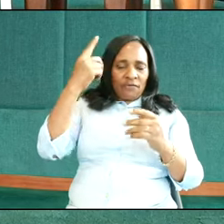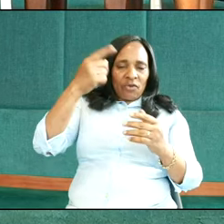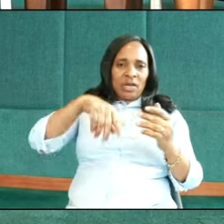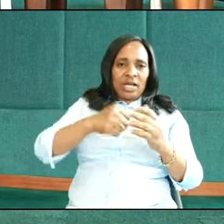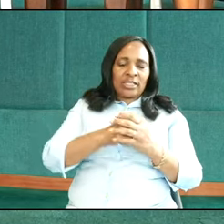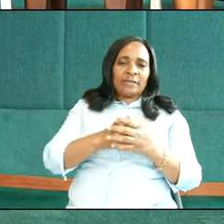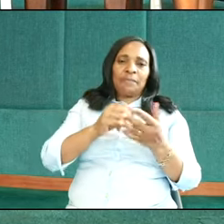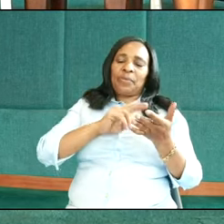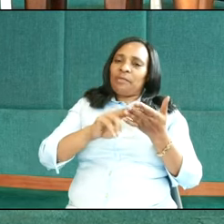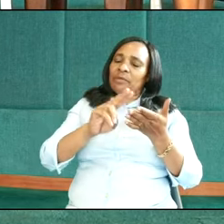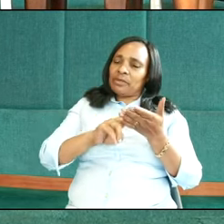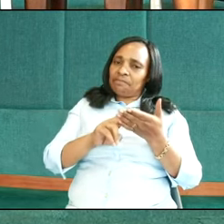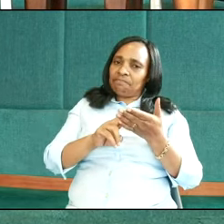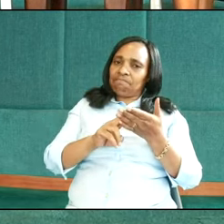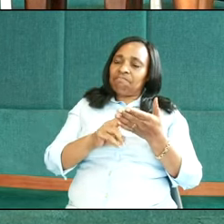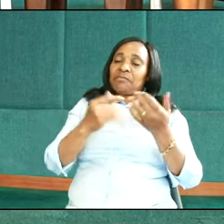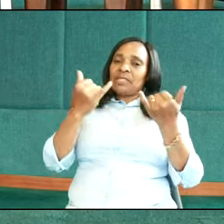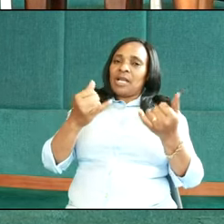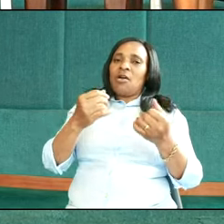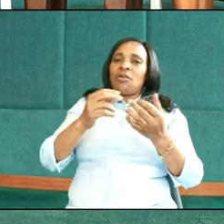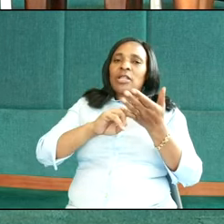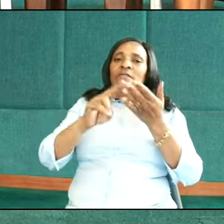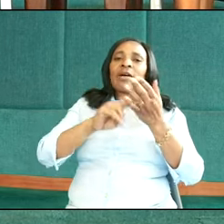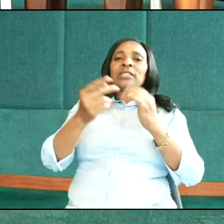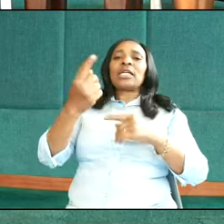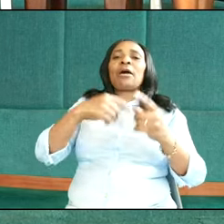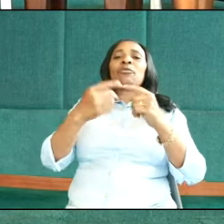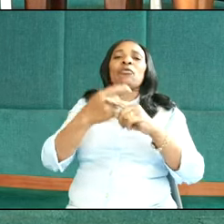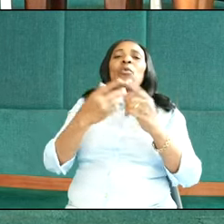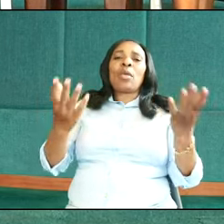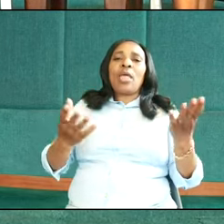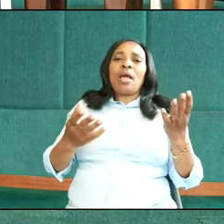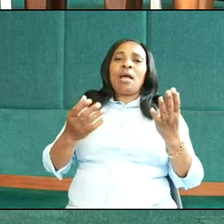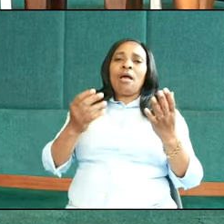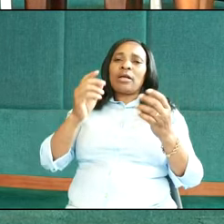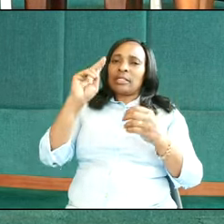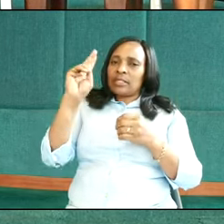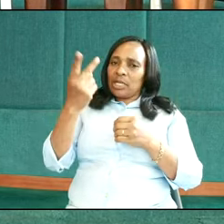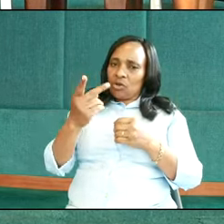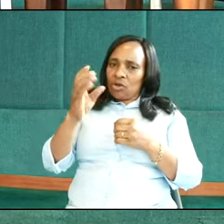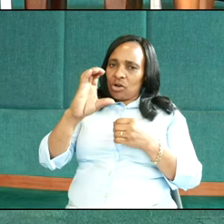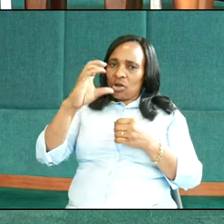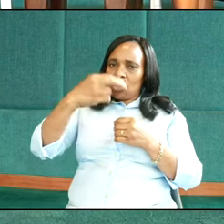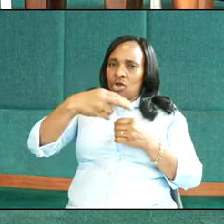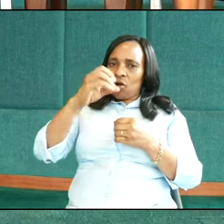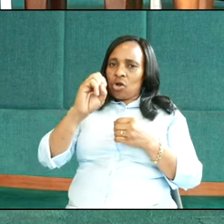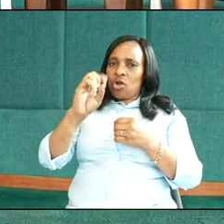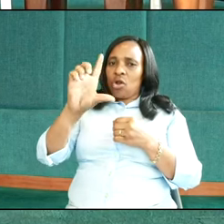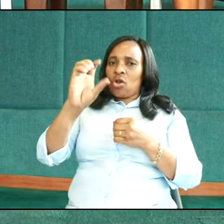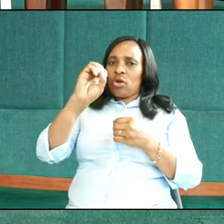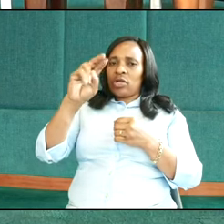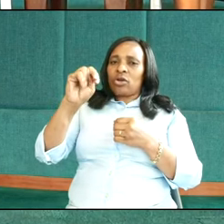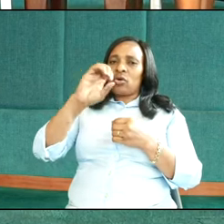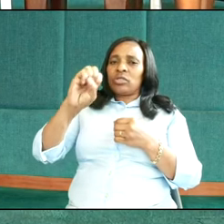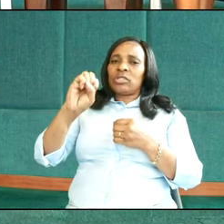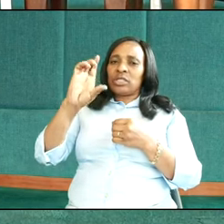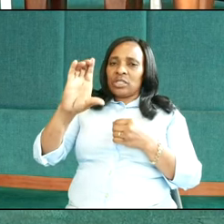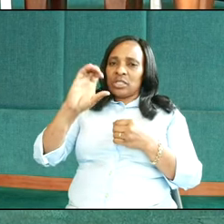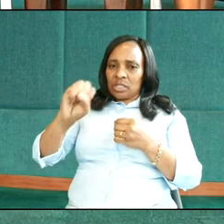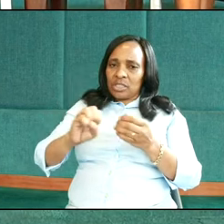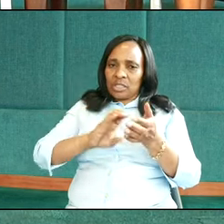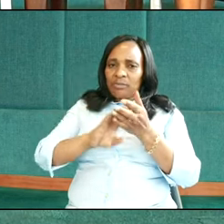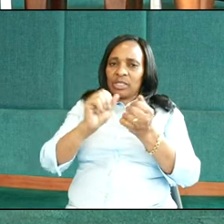the key text. So the key text today comes from the book of 2 Chronicles, chapter 16,